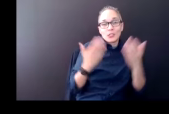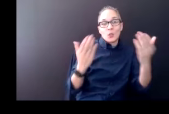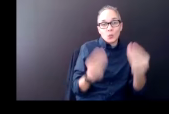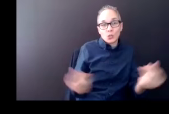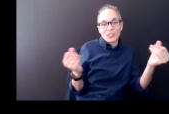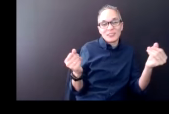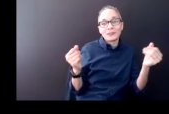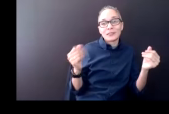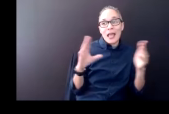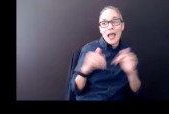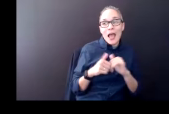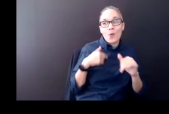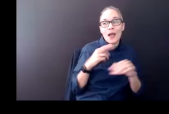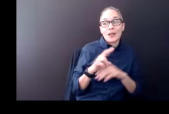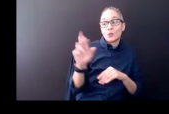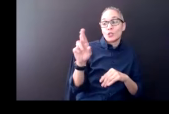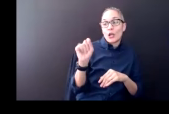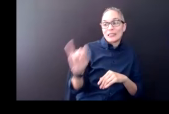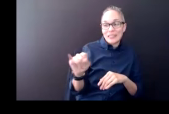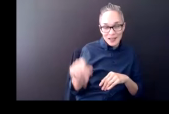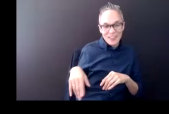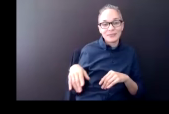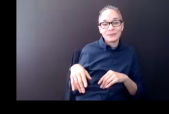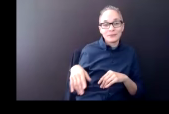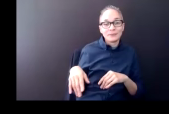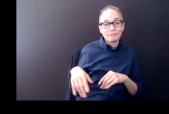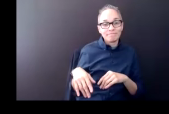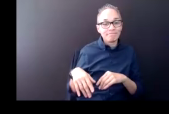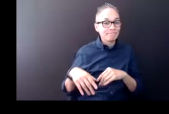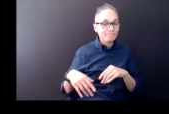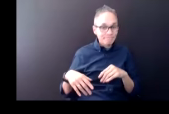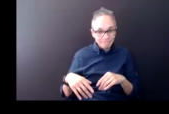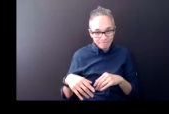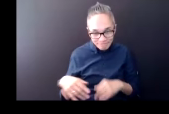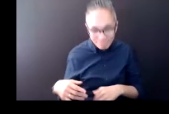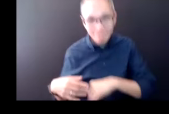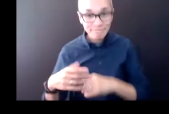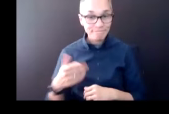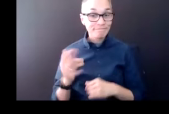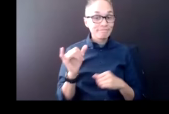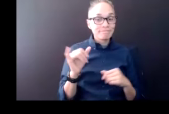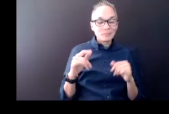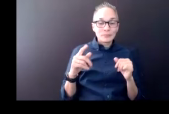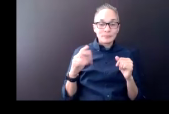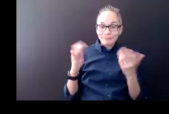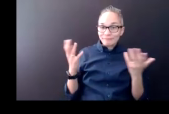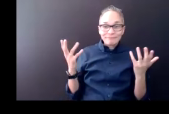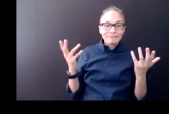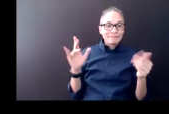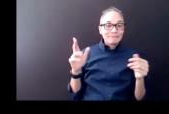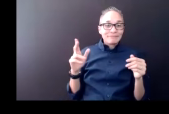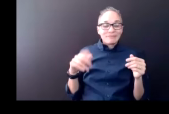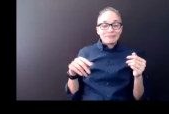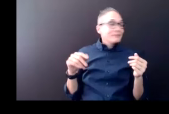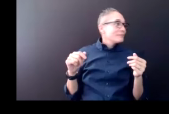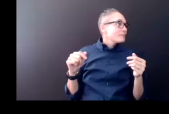far as like how I use RSI for that. And yeah, like, like it's yeah,